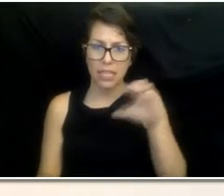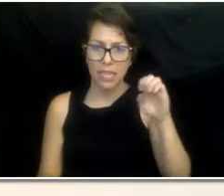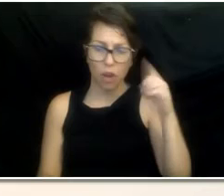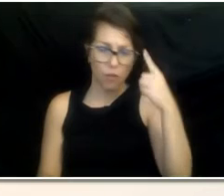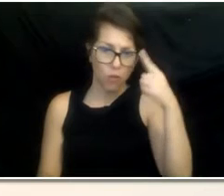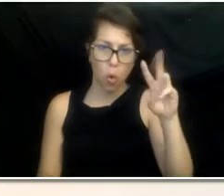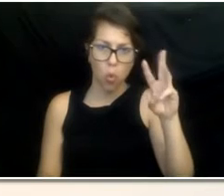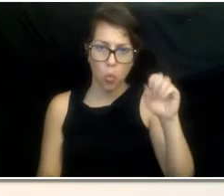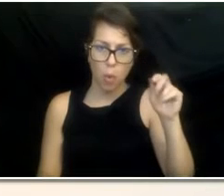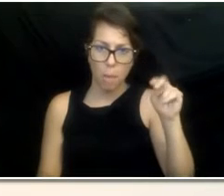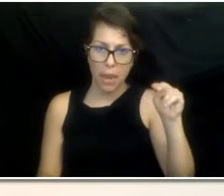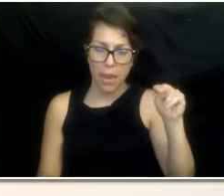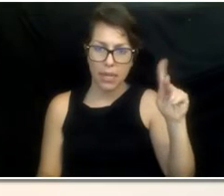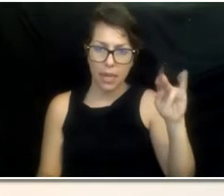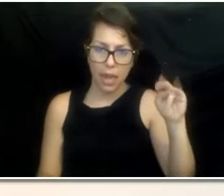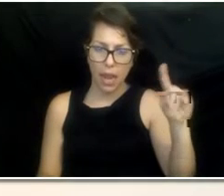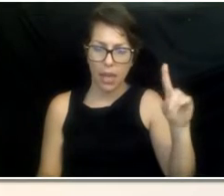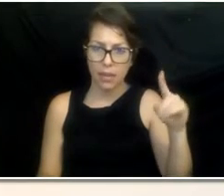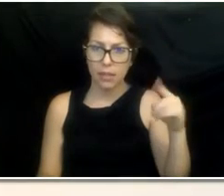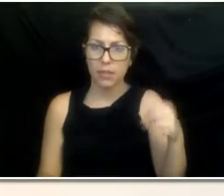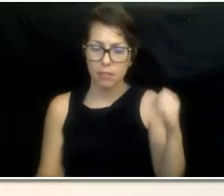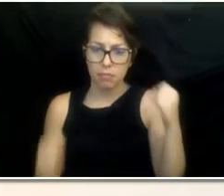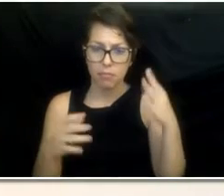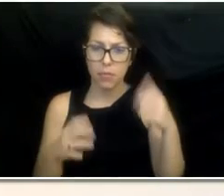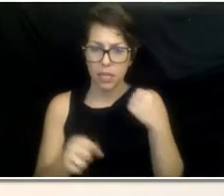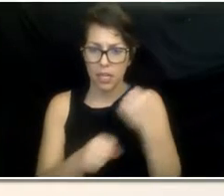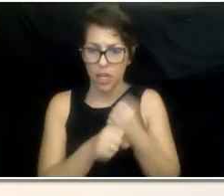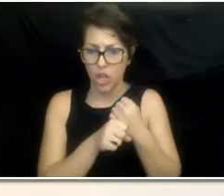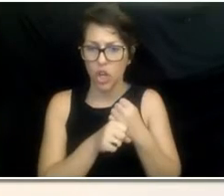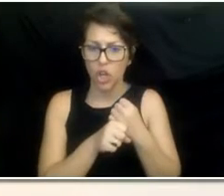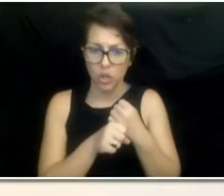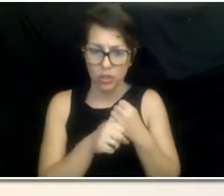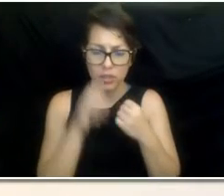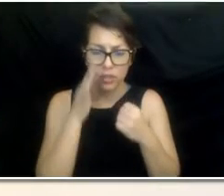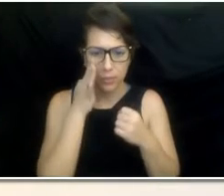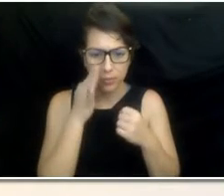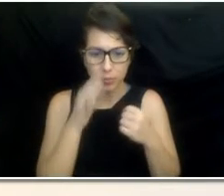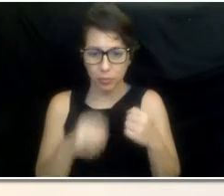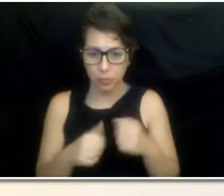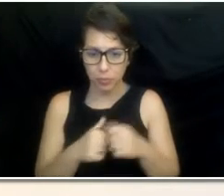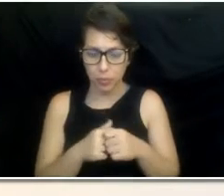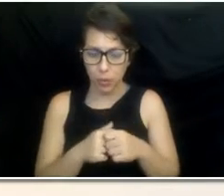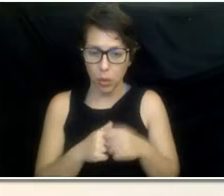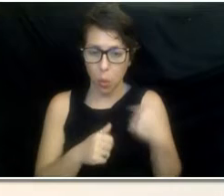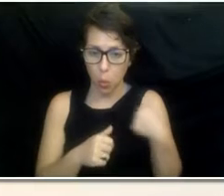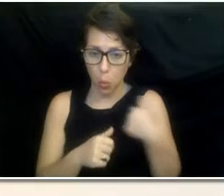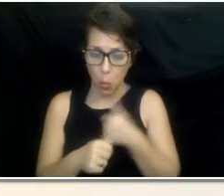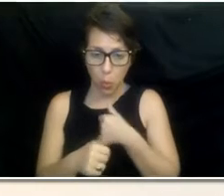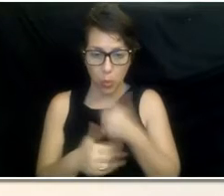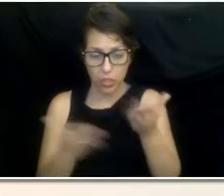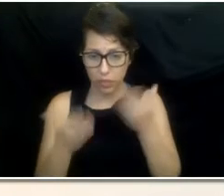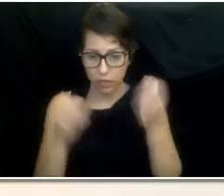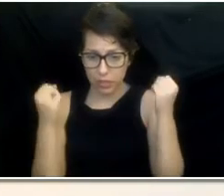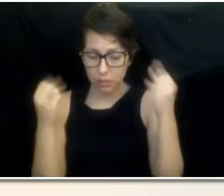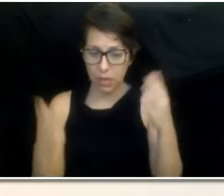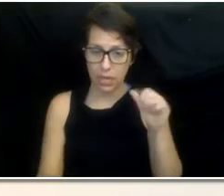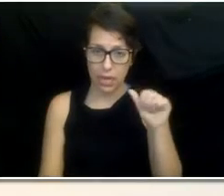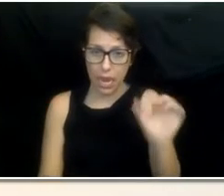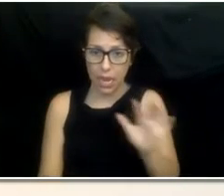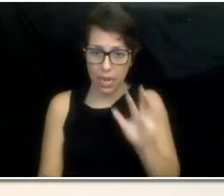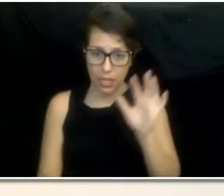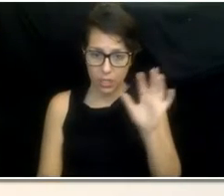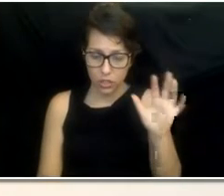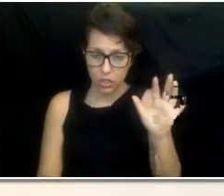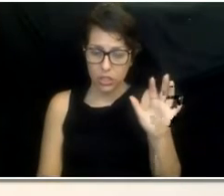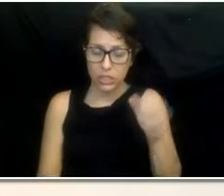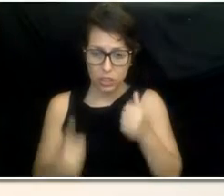help Elders I want you all to know that what we are seeing right now is unimaginable our hel line and chat as